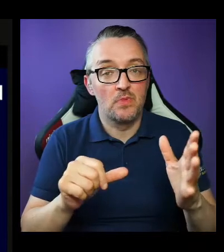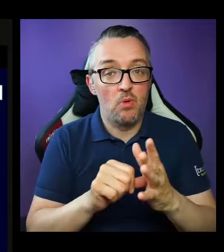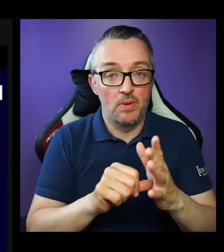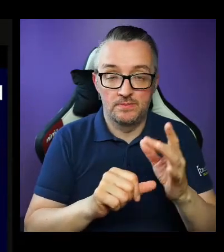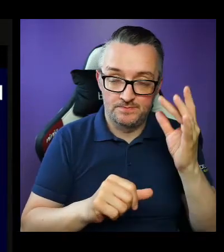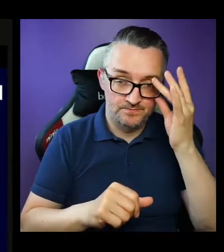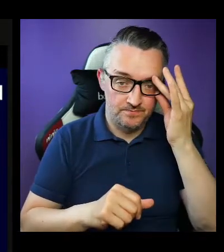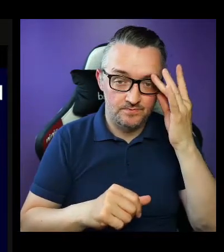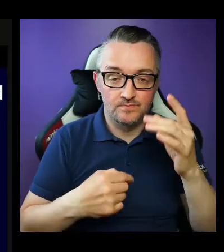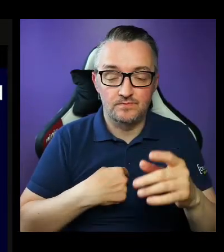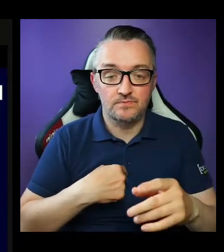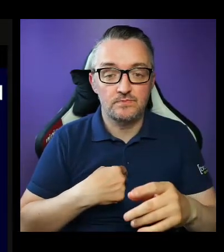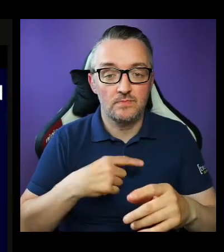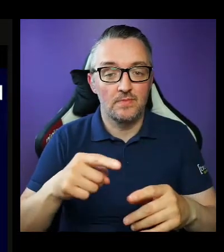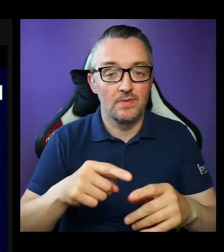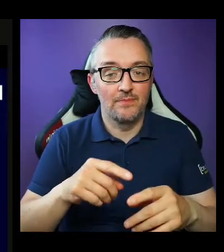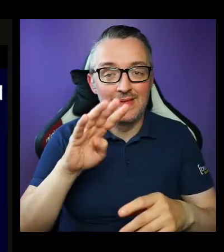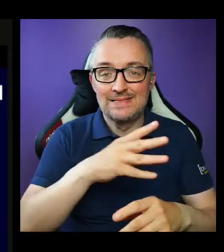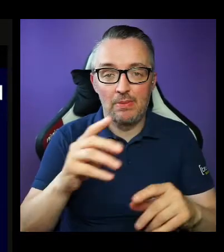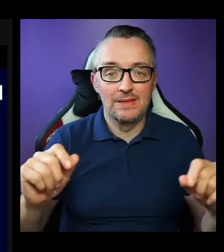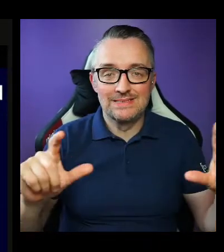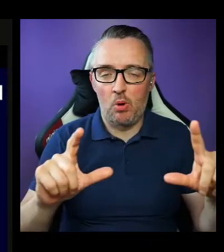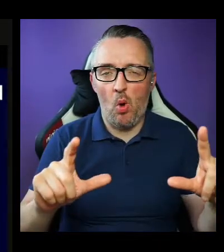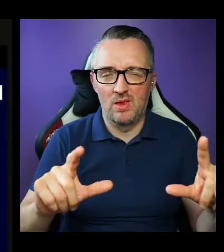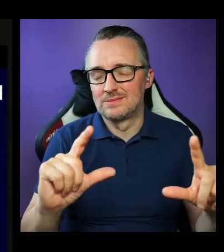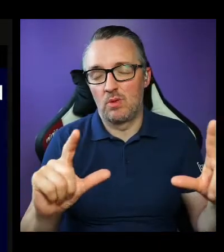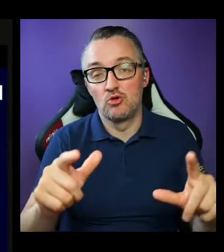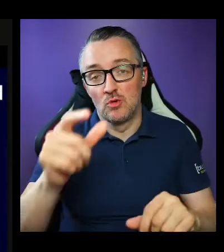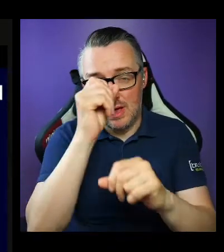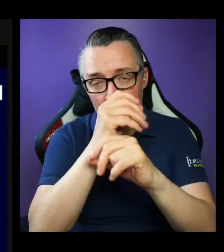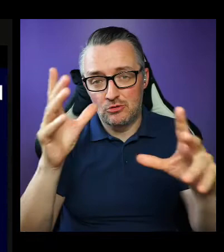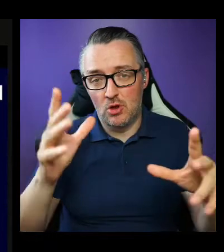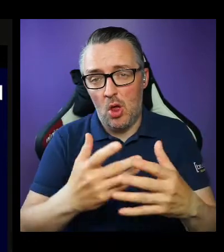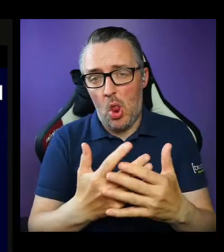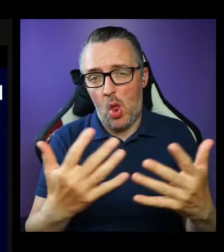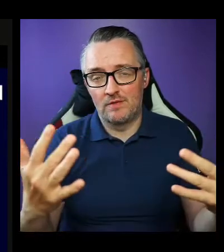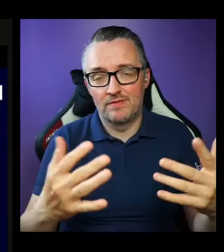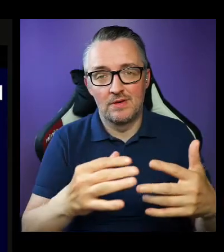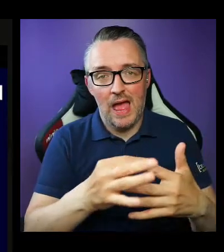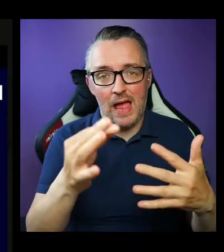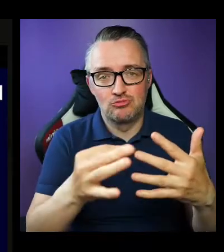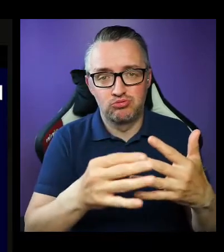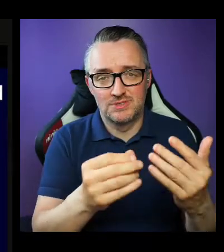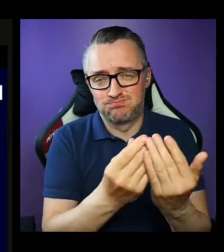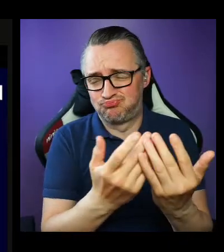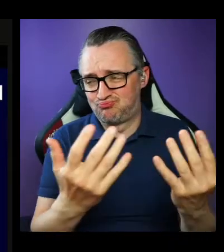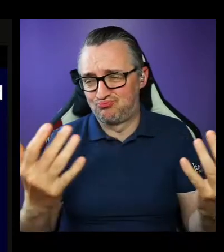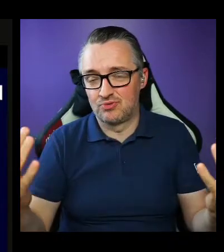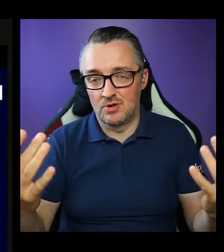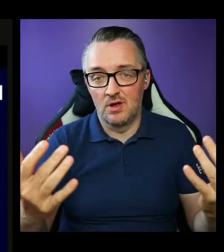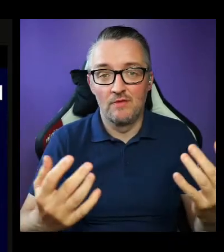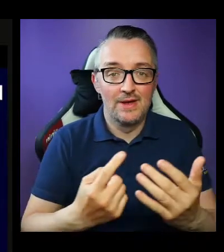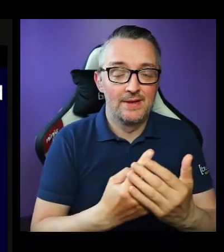case here, it's a small table. You don't see that problem. But imagine you have a lot of attributes in your table, and then if for